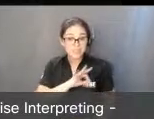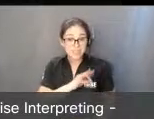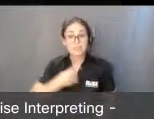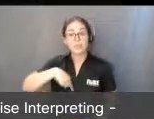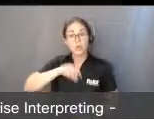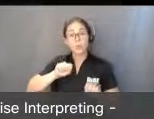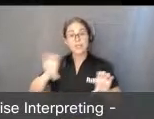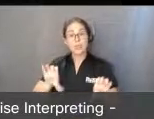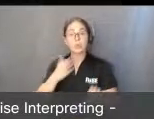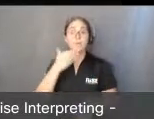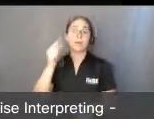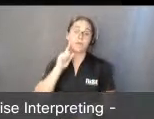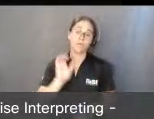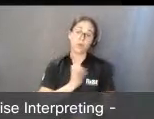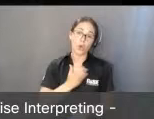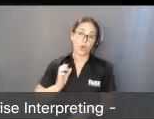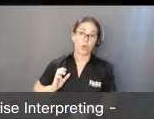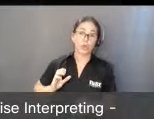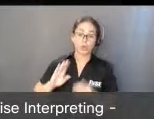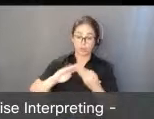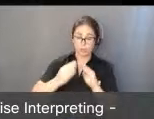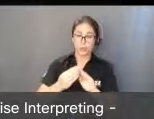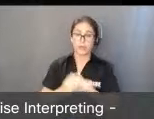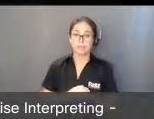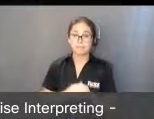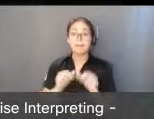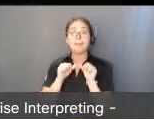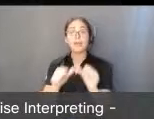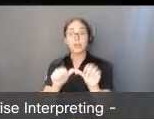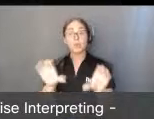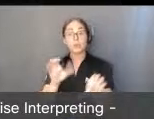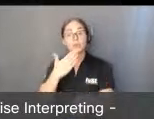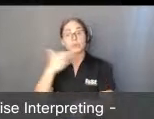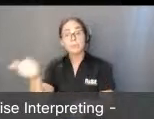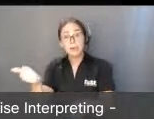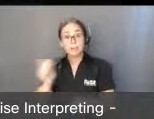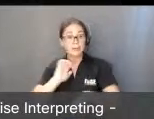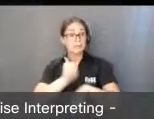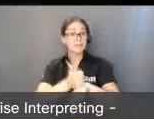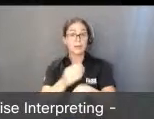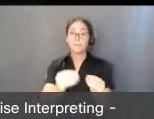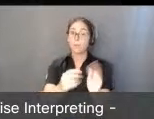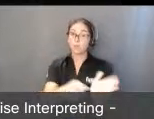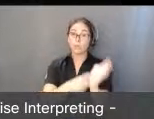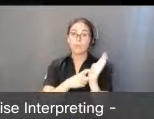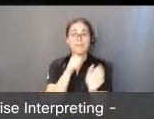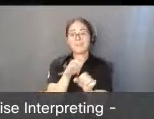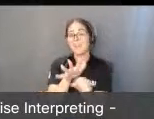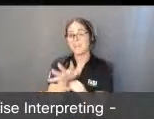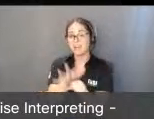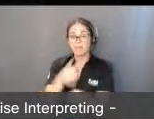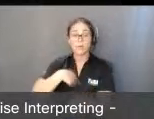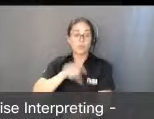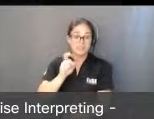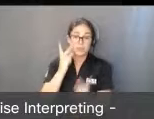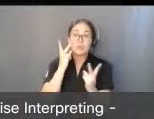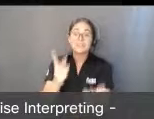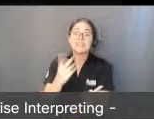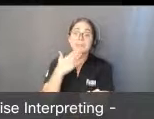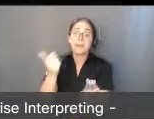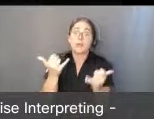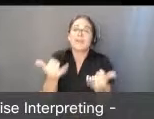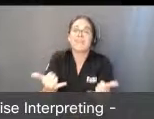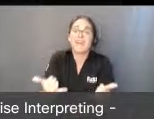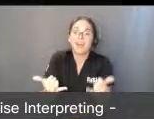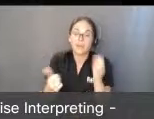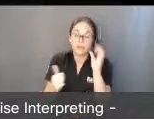for our community. Continuing to do better and put more measures in place is not enough. We need to see better now. We cannot